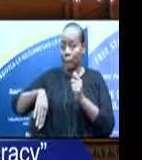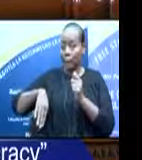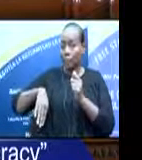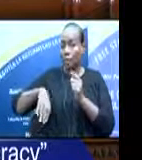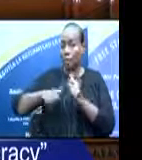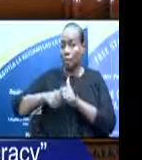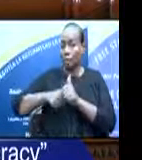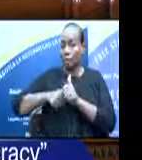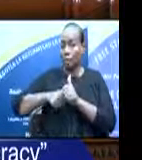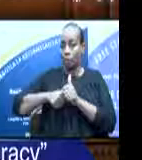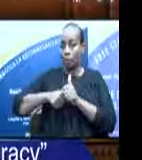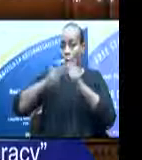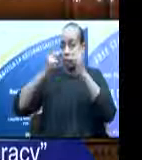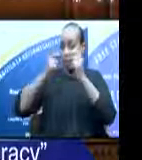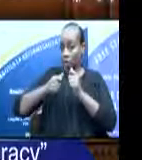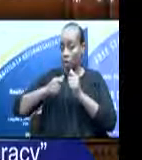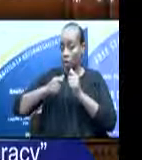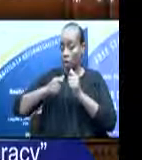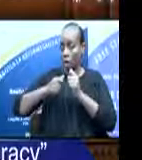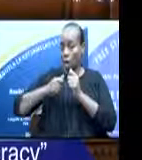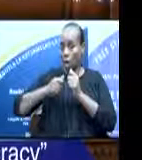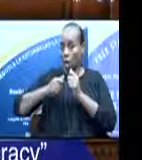prescribed financial